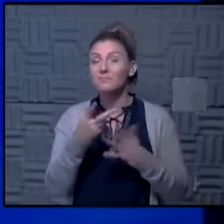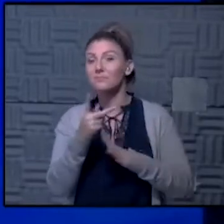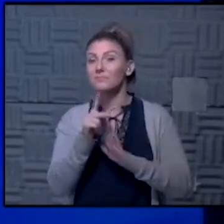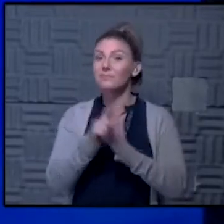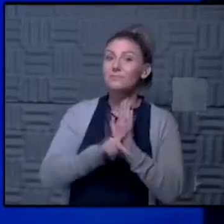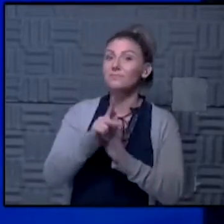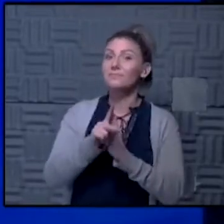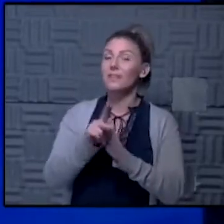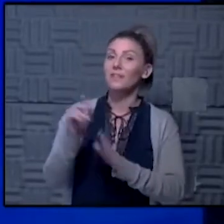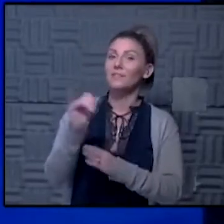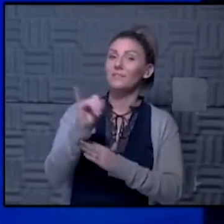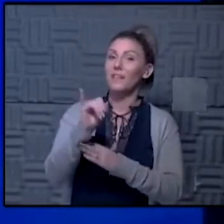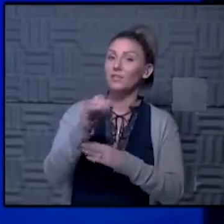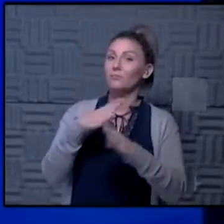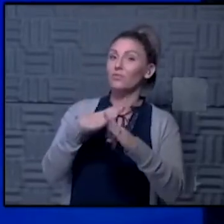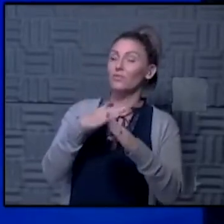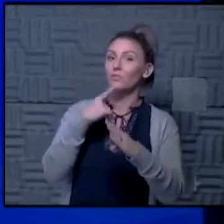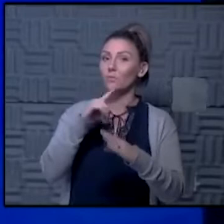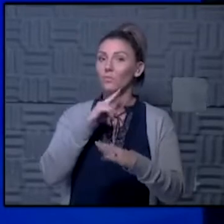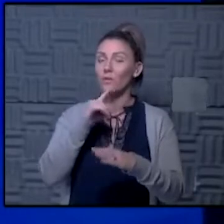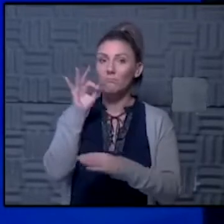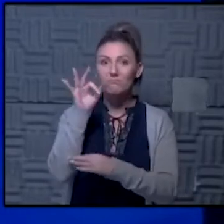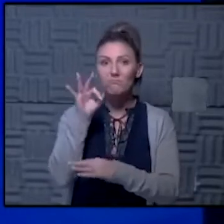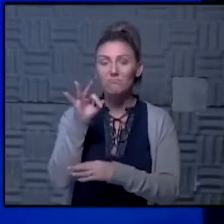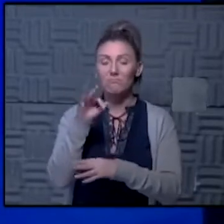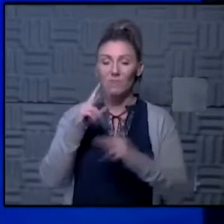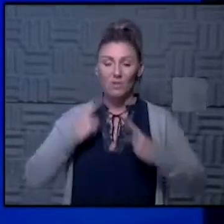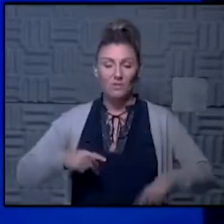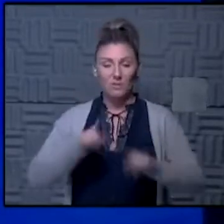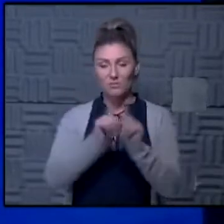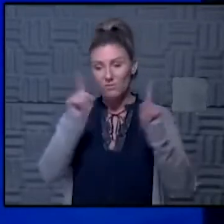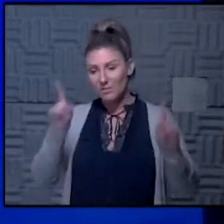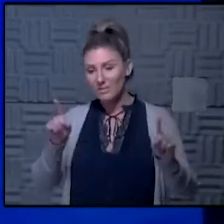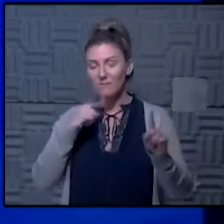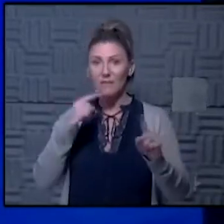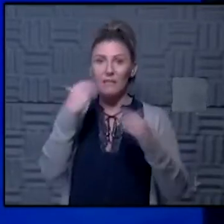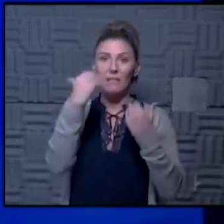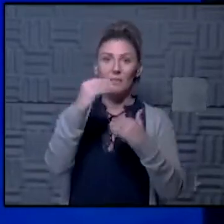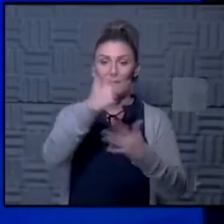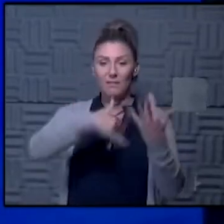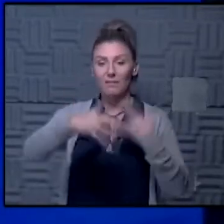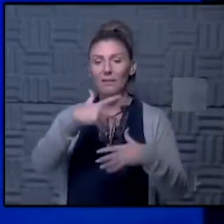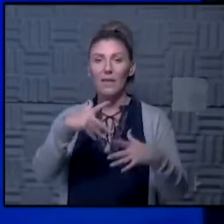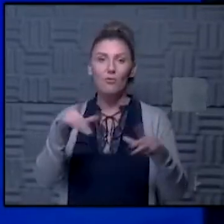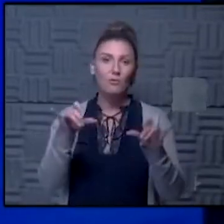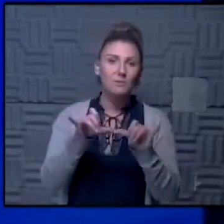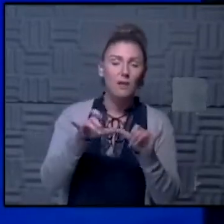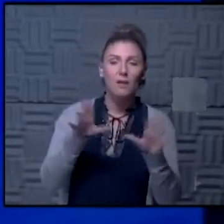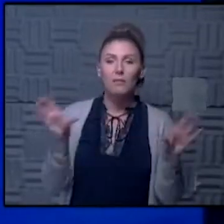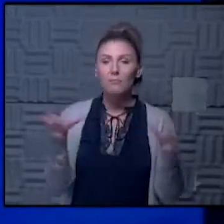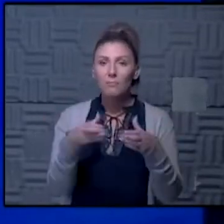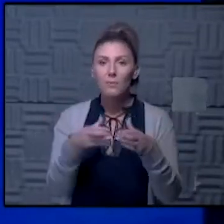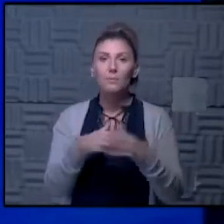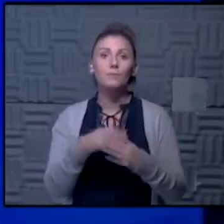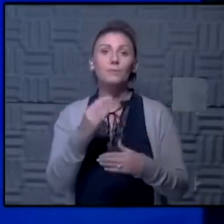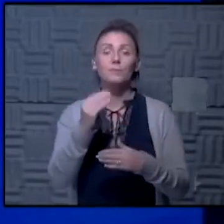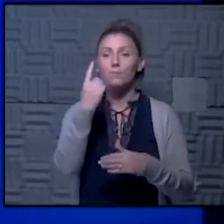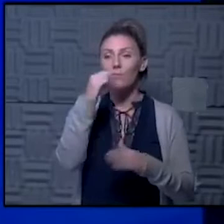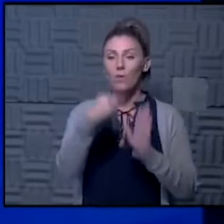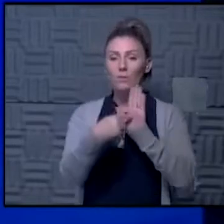infection prevention that we've harped on so much: physical distancing, limiting gathering sizes. We know, for example, that